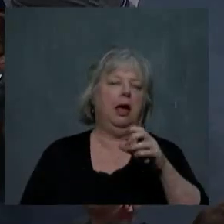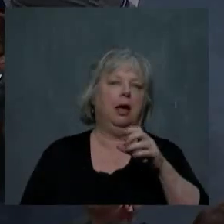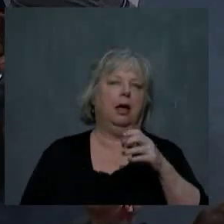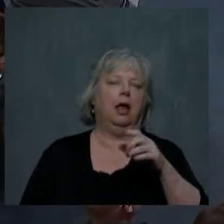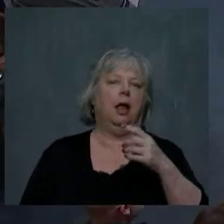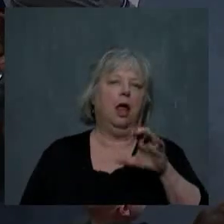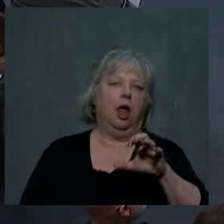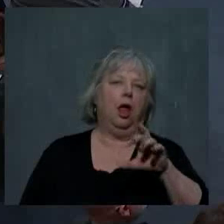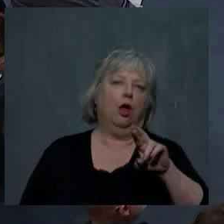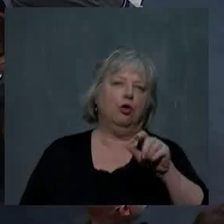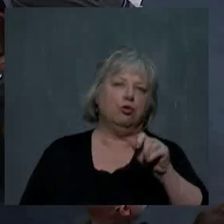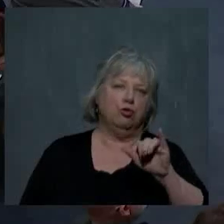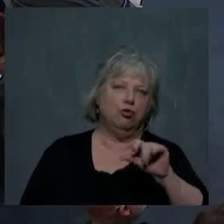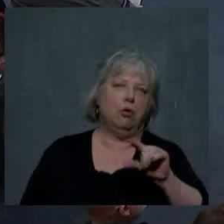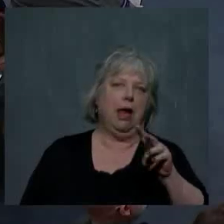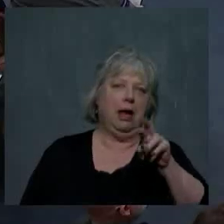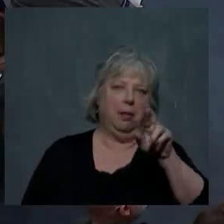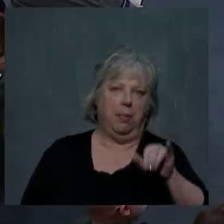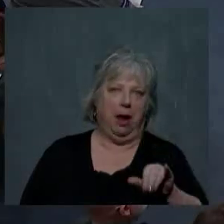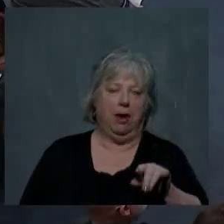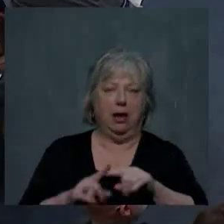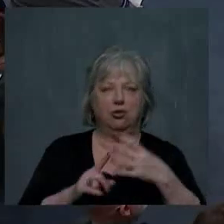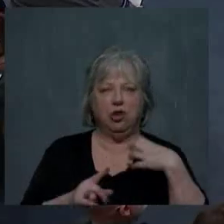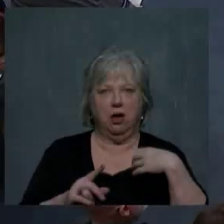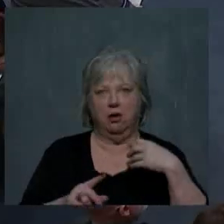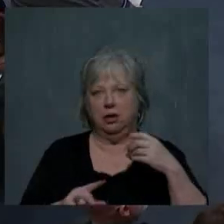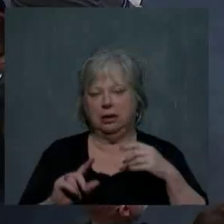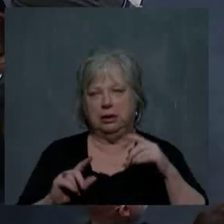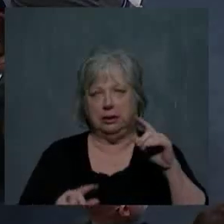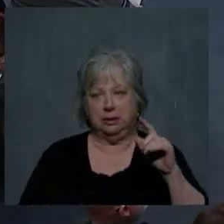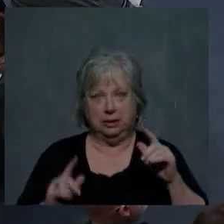chair. Any seconds?